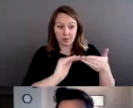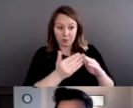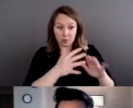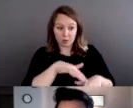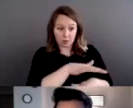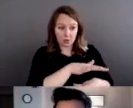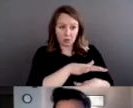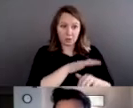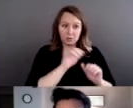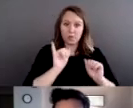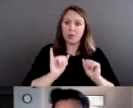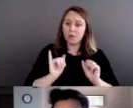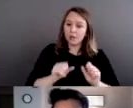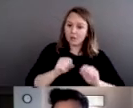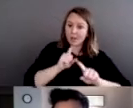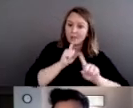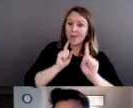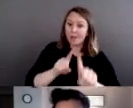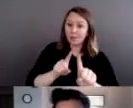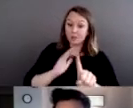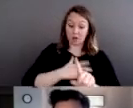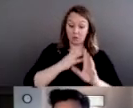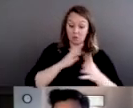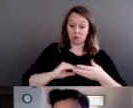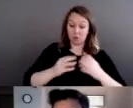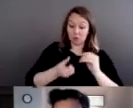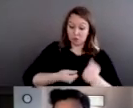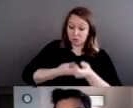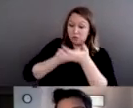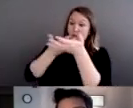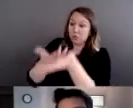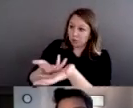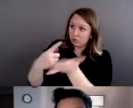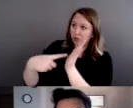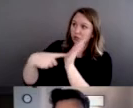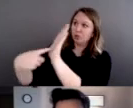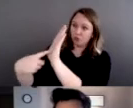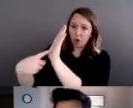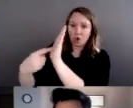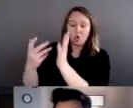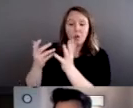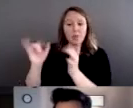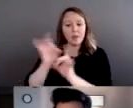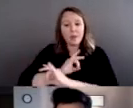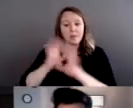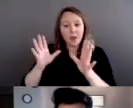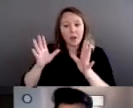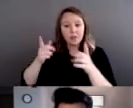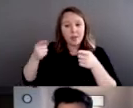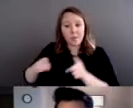can fill those gaps and let people know how much violence is happening, but they just have to be willing